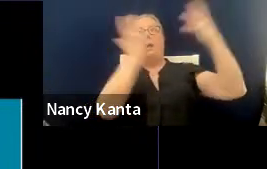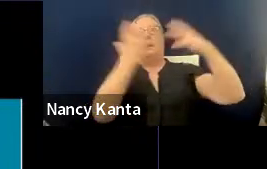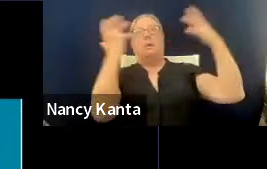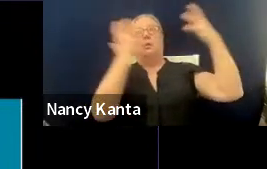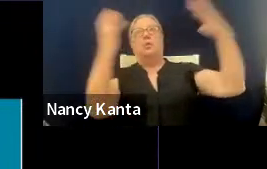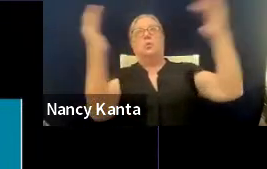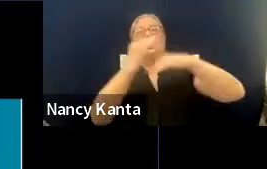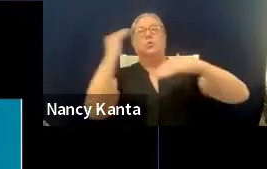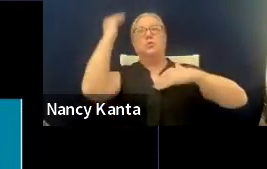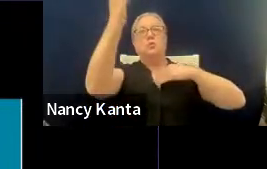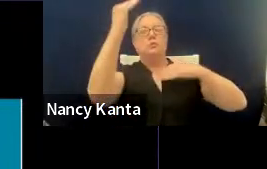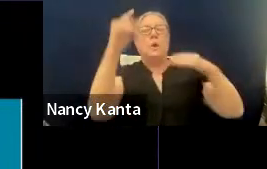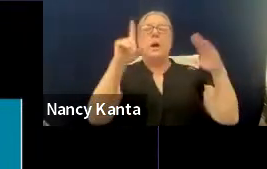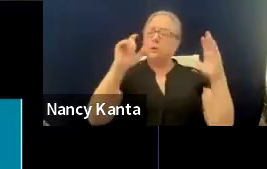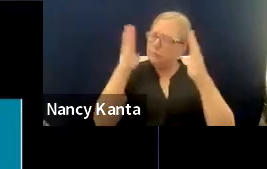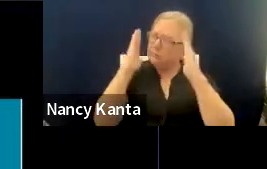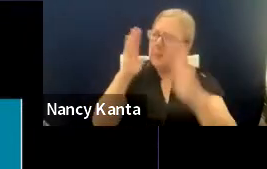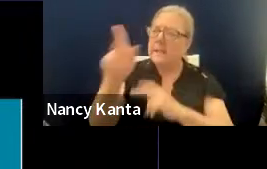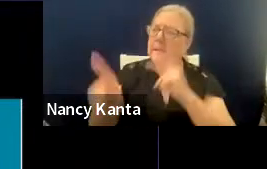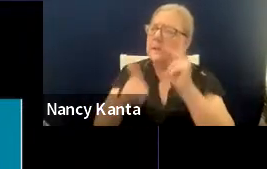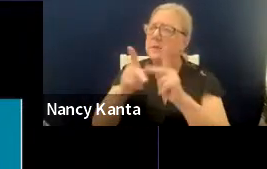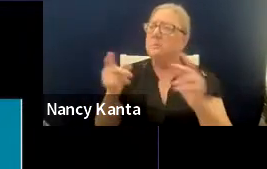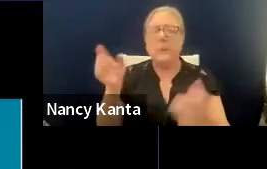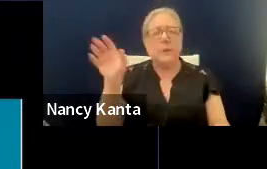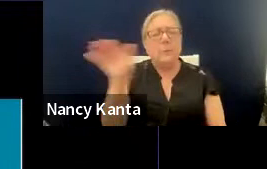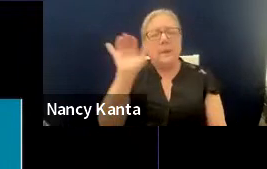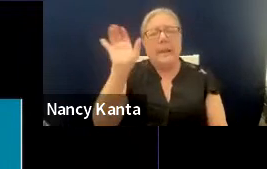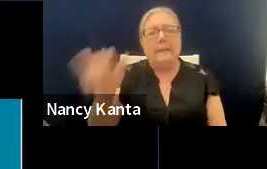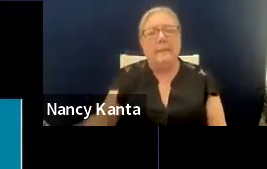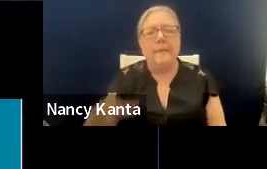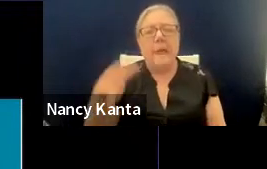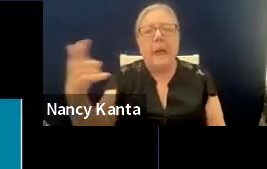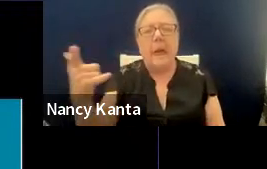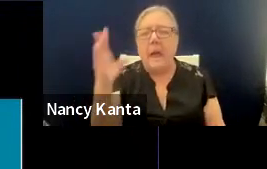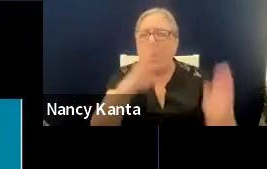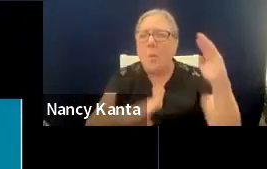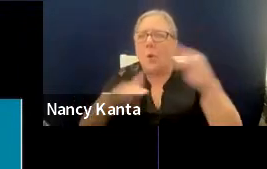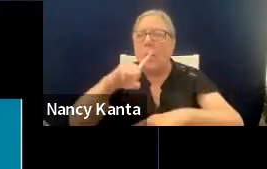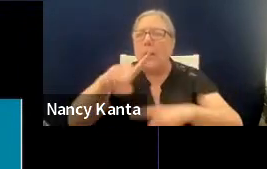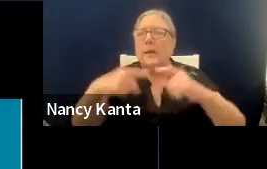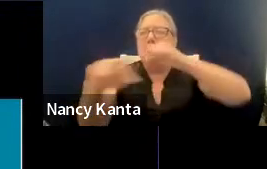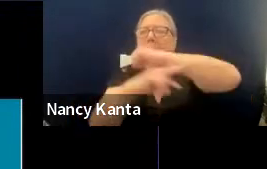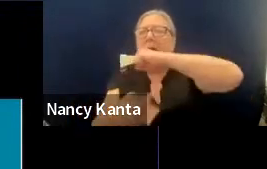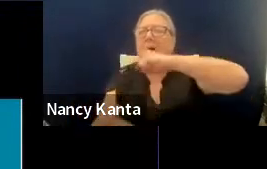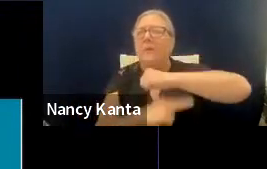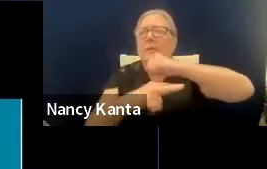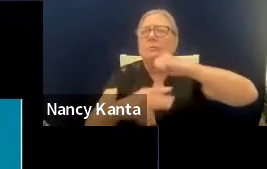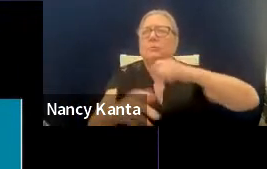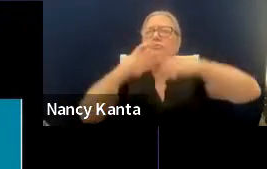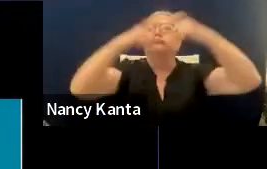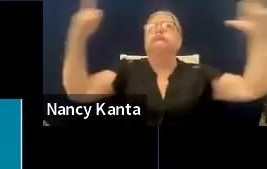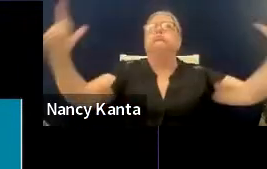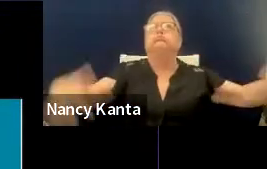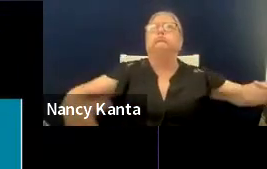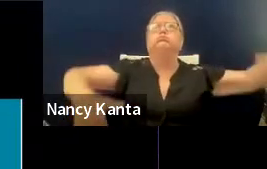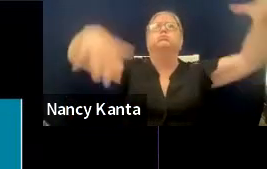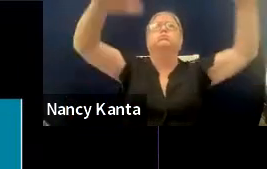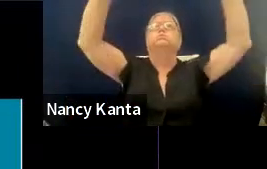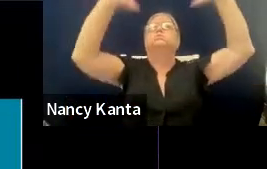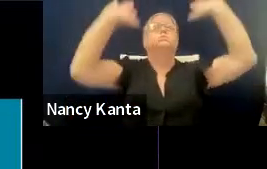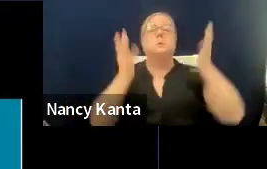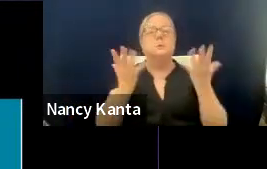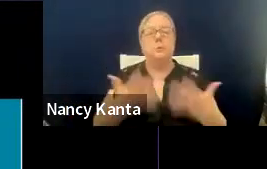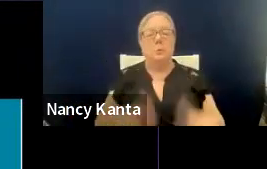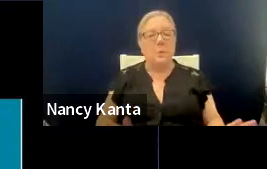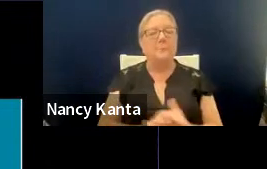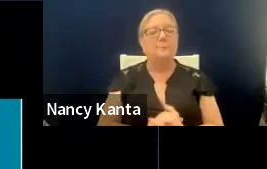special attention in terms of how we're going to look at it. So what we've started to do is look at very high-level sketches of Lizzie